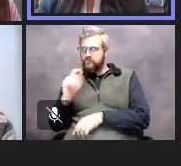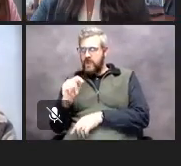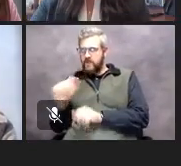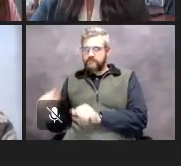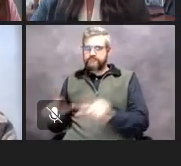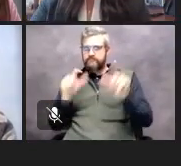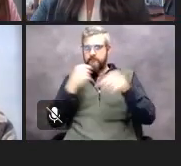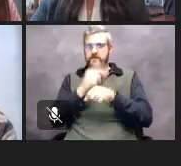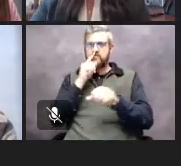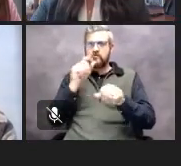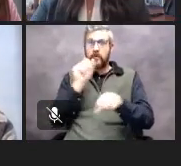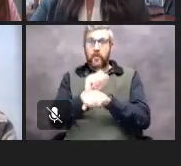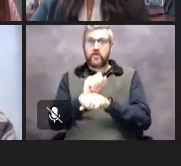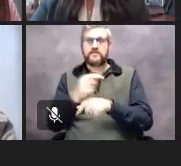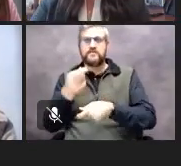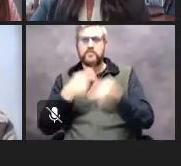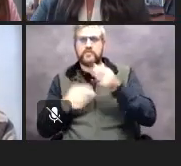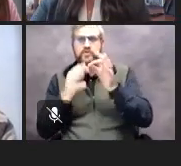works.